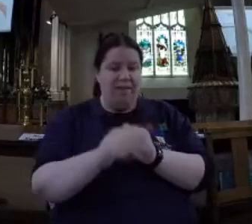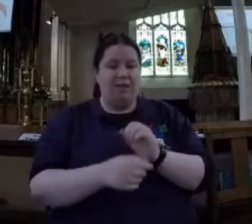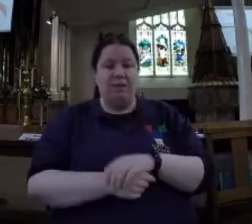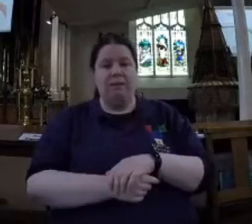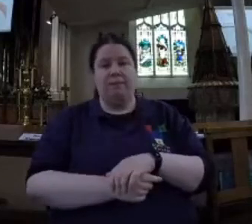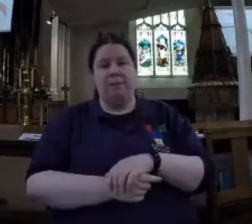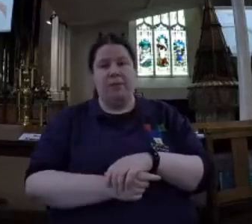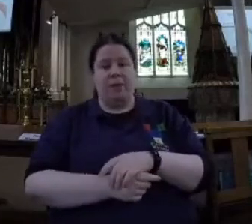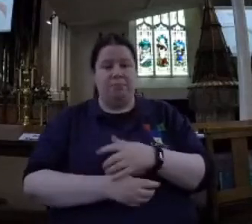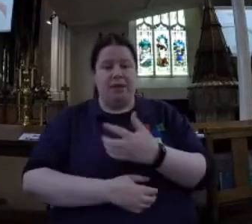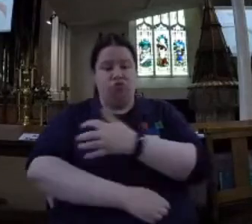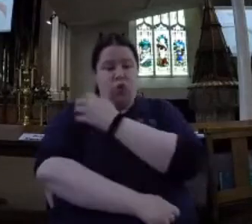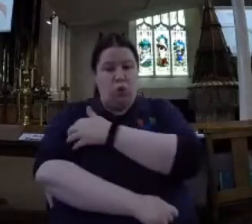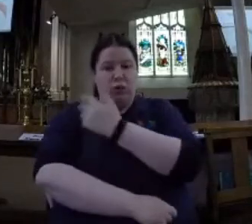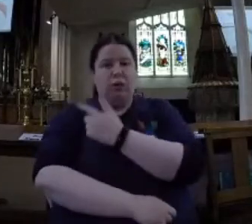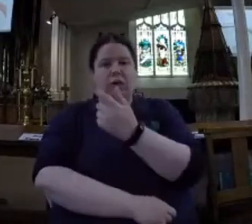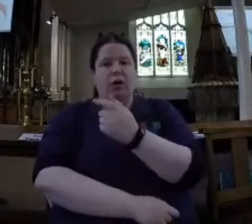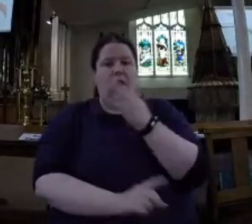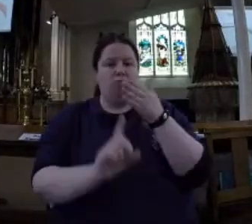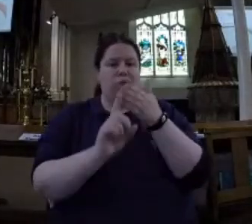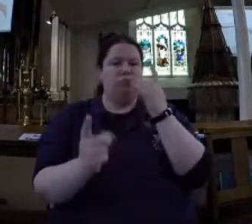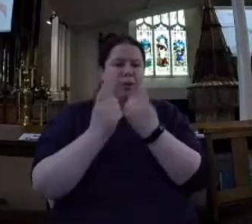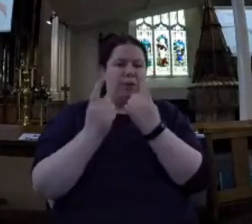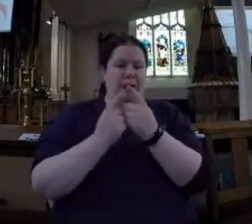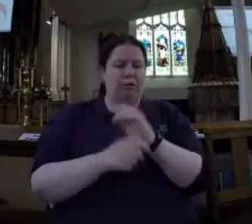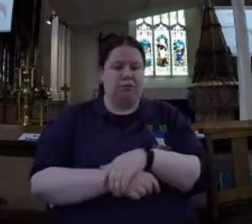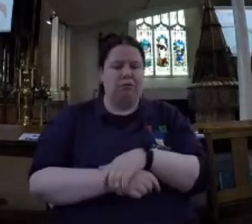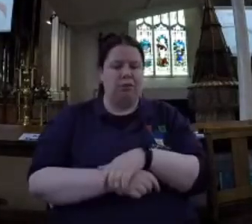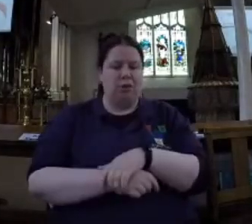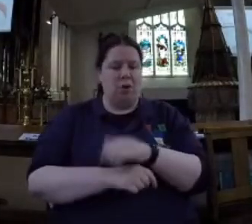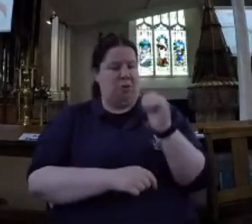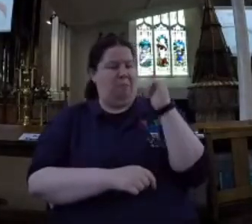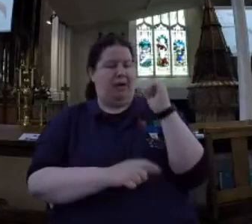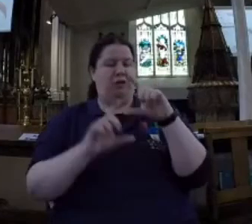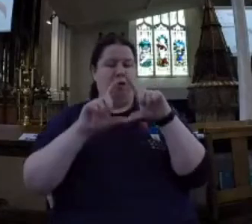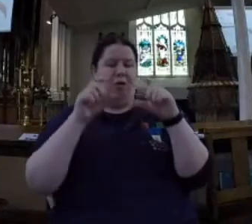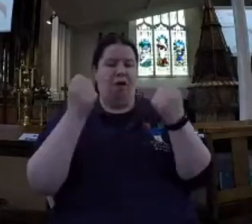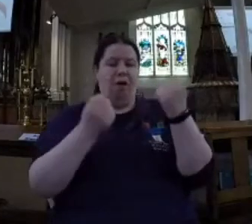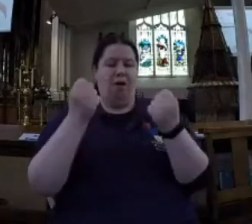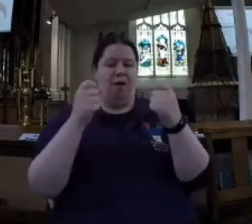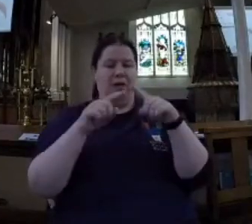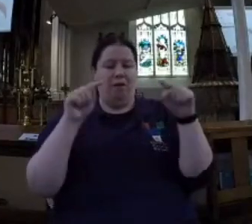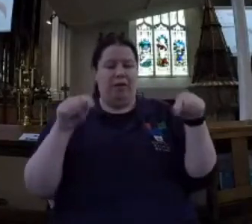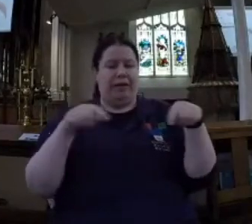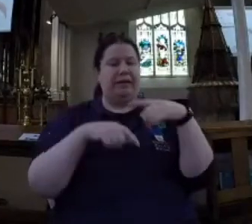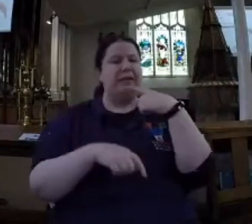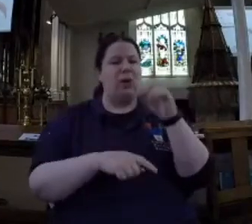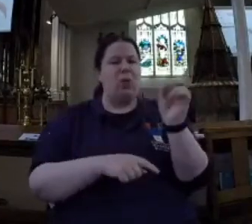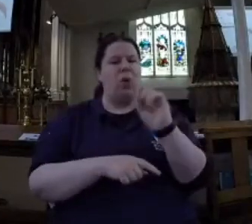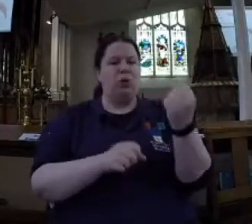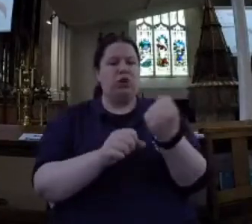gestures at the guy in front of you, I noticed something. On the back of your car, you had a bumper sticker that said, "What would Jesus